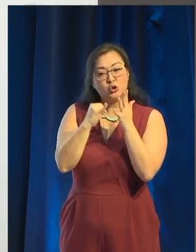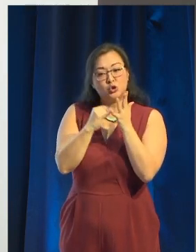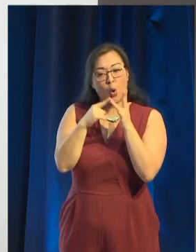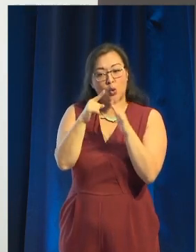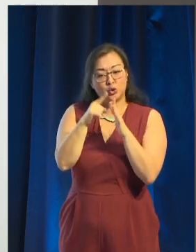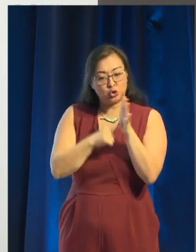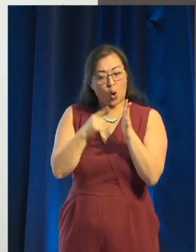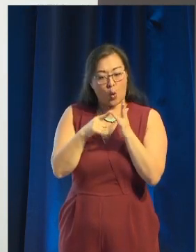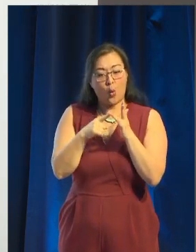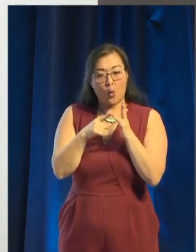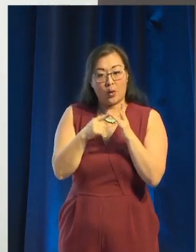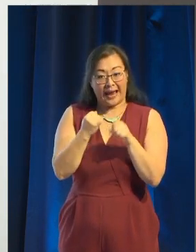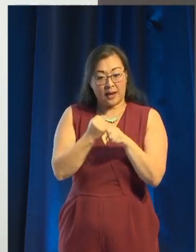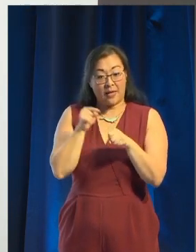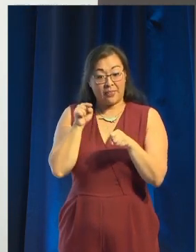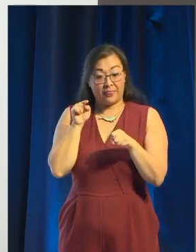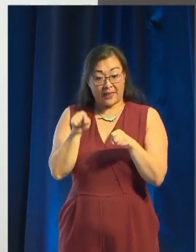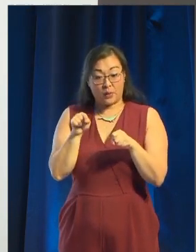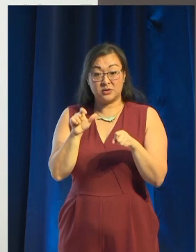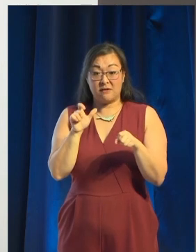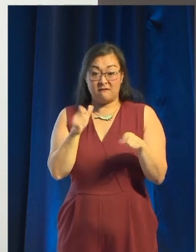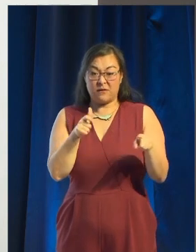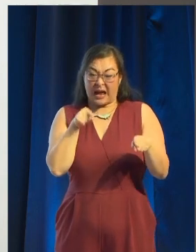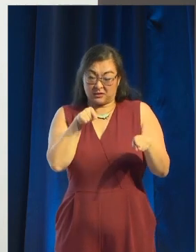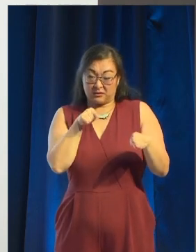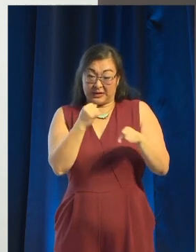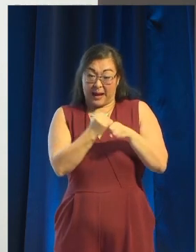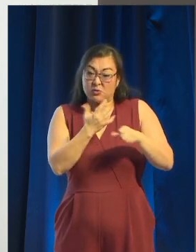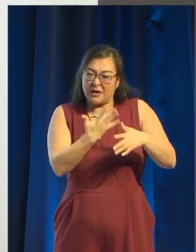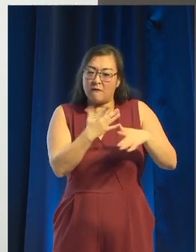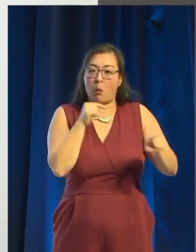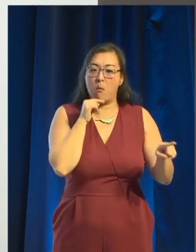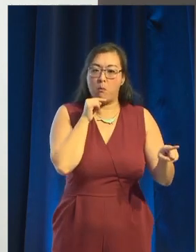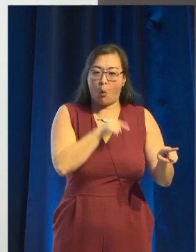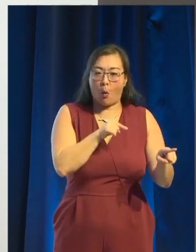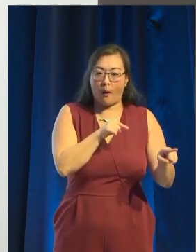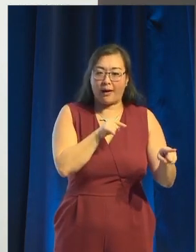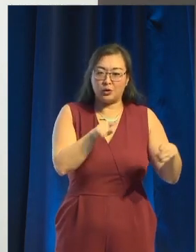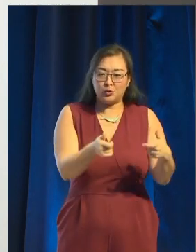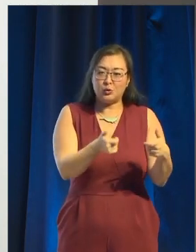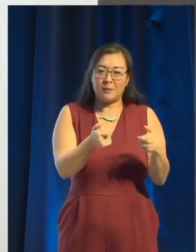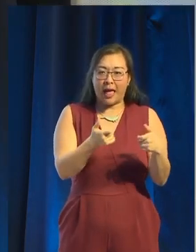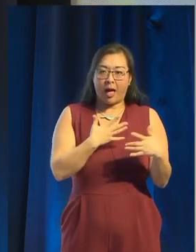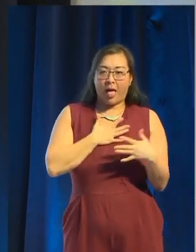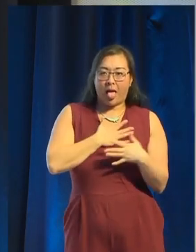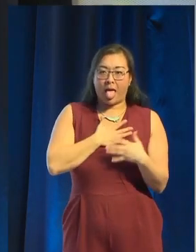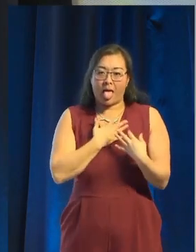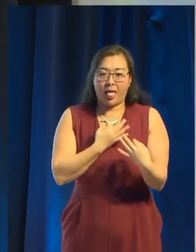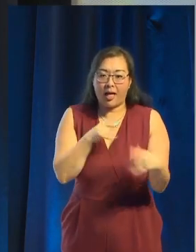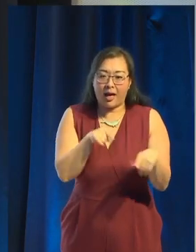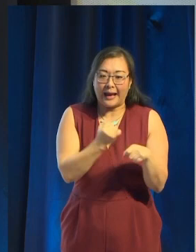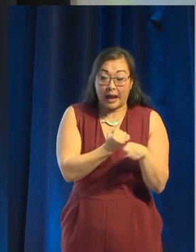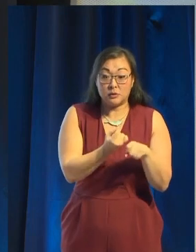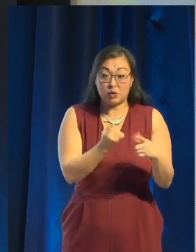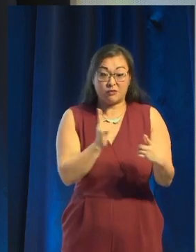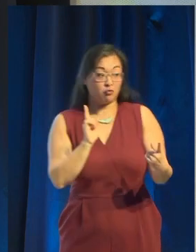boys. And Kim Aishin argues that both Otome and bishoujo have a common ancestor